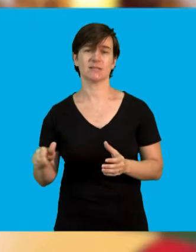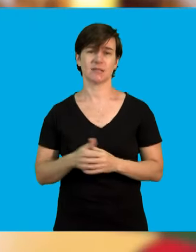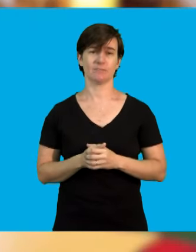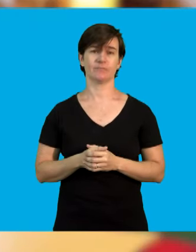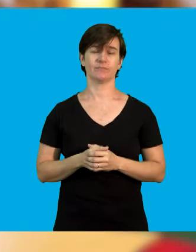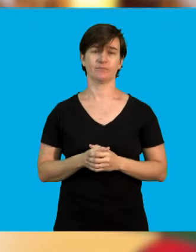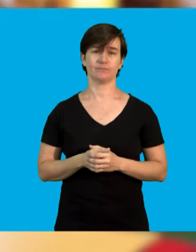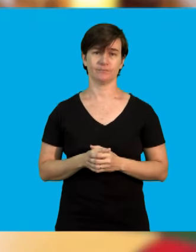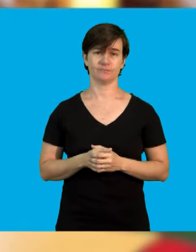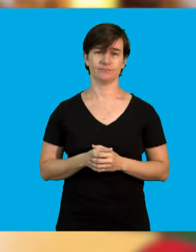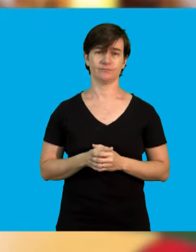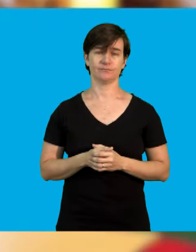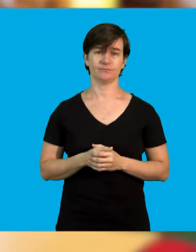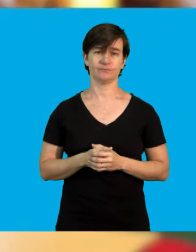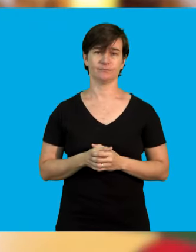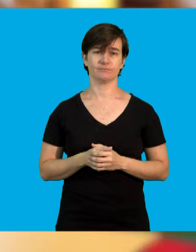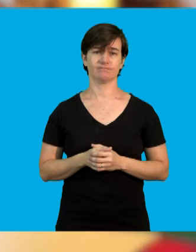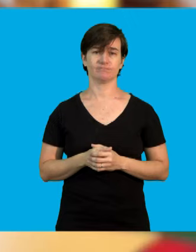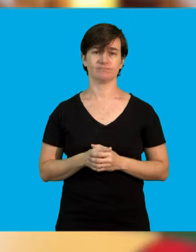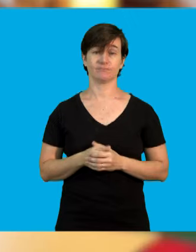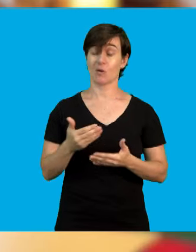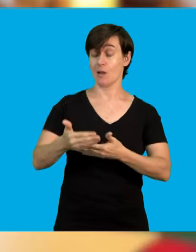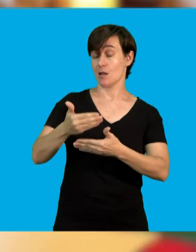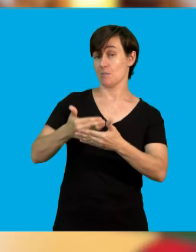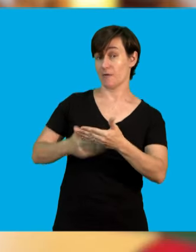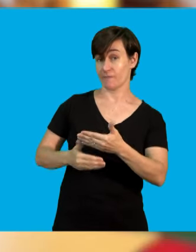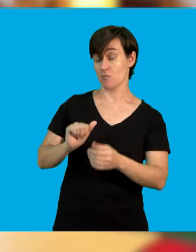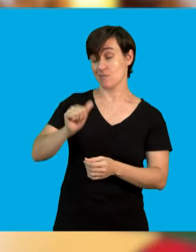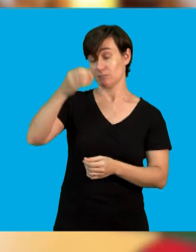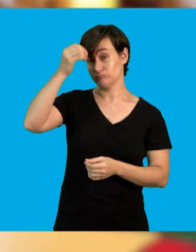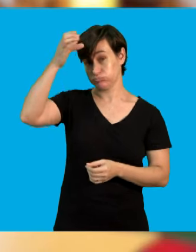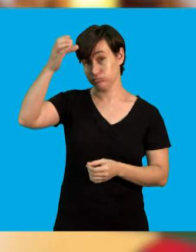the byproduct will always be there as our water. So before we